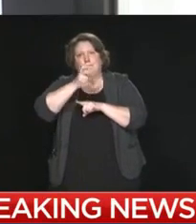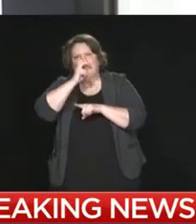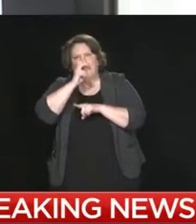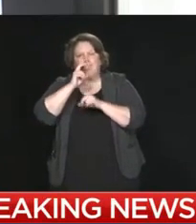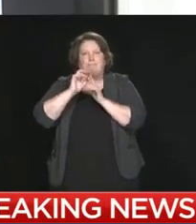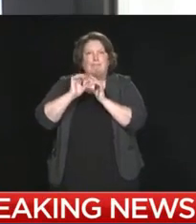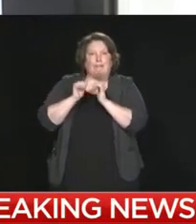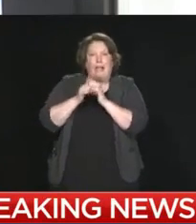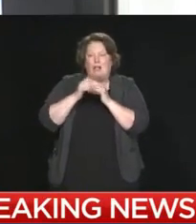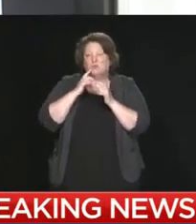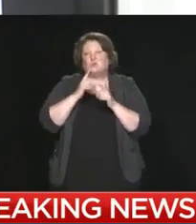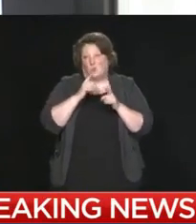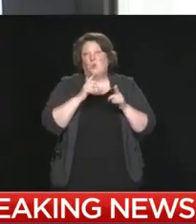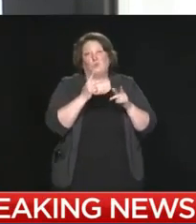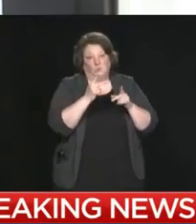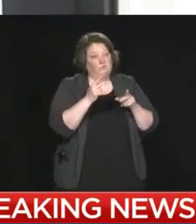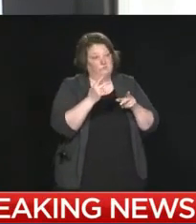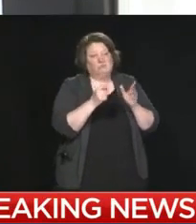fraudulent claims.